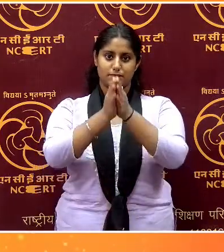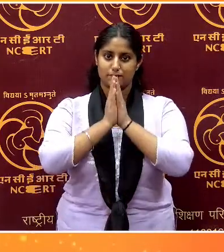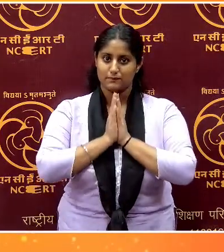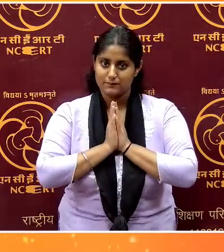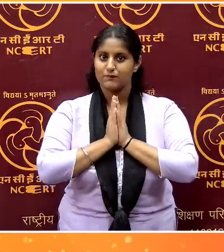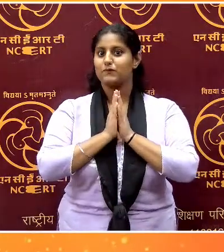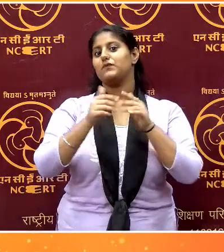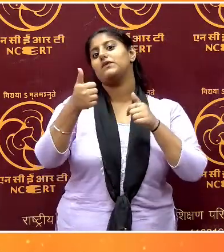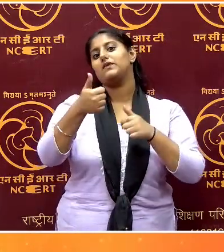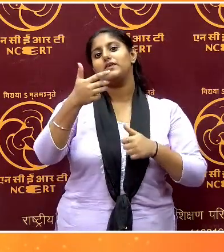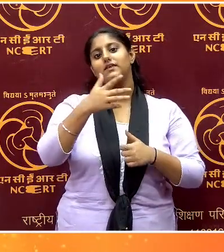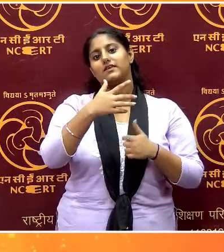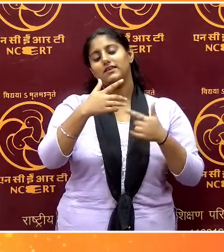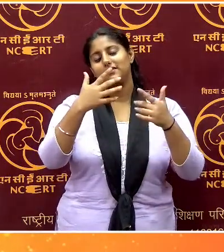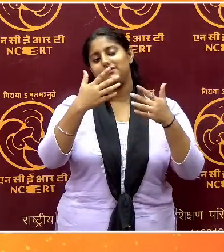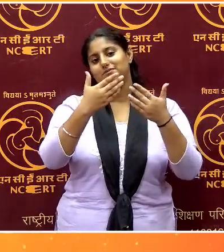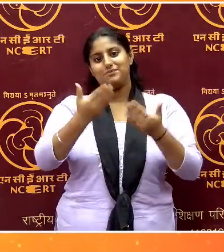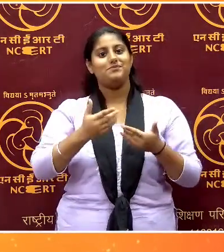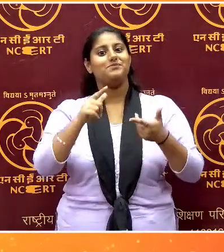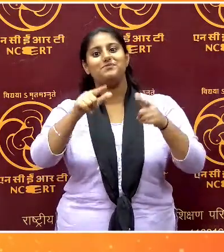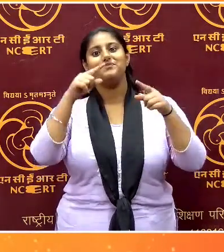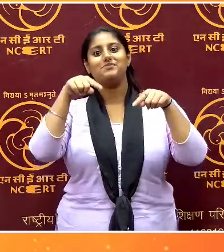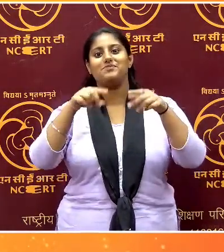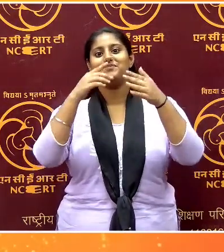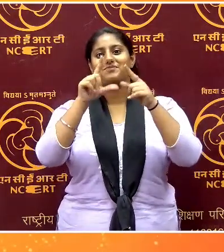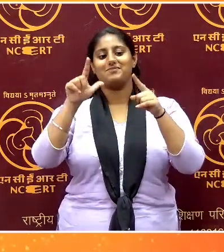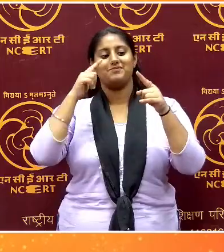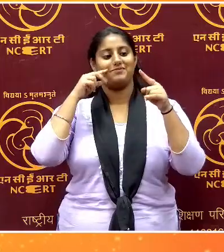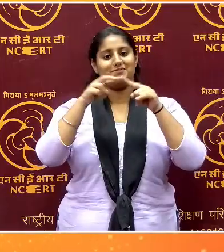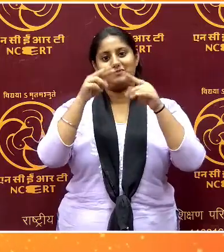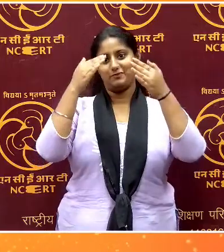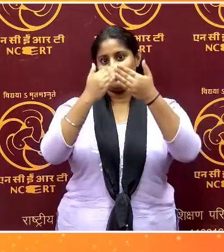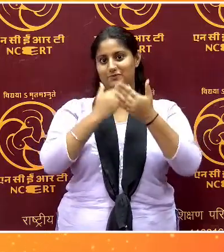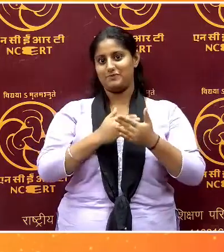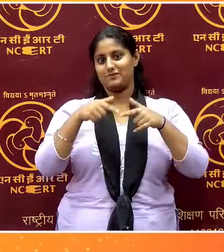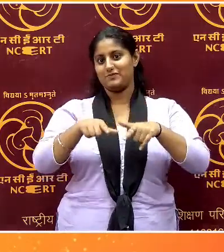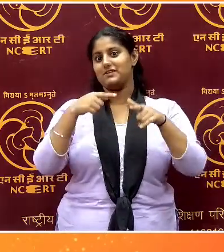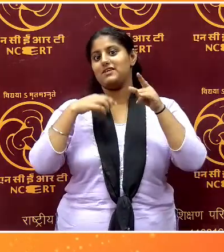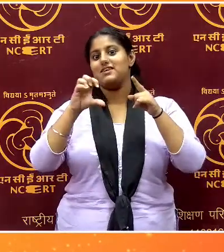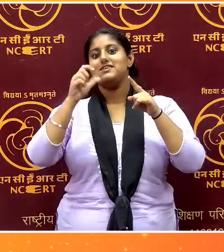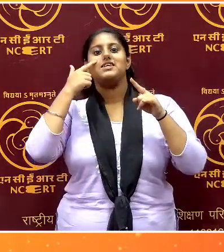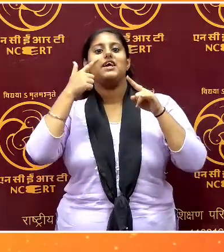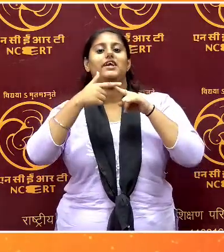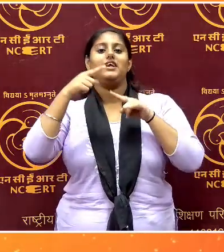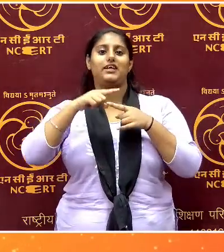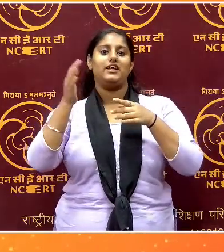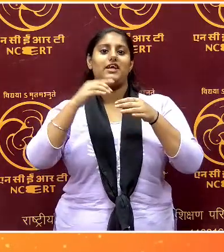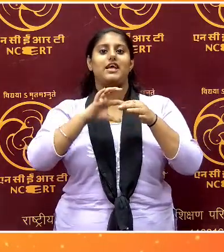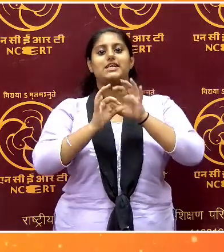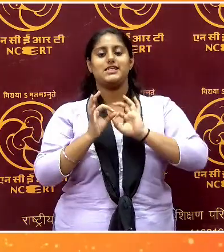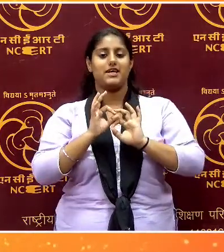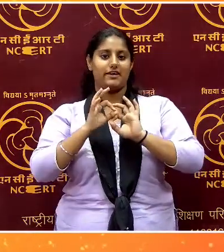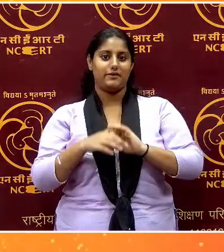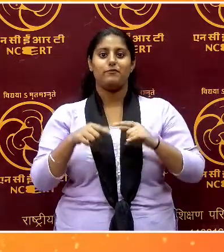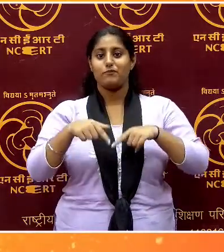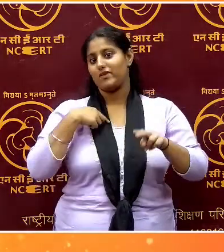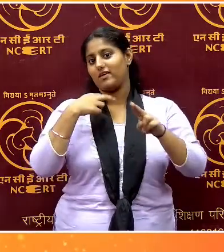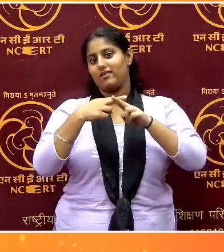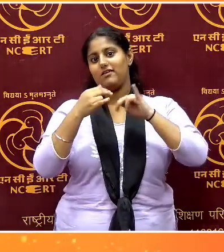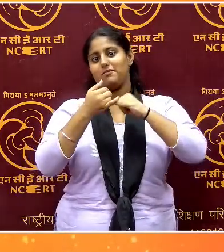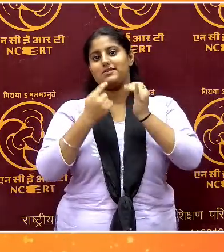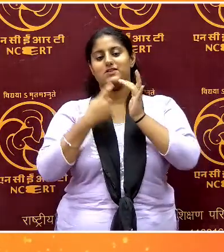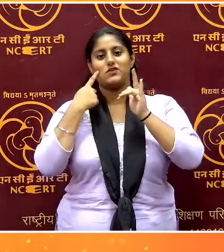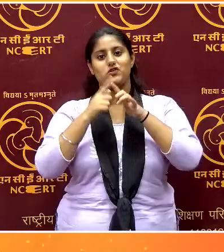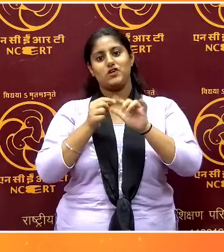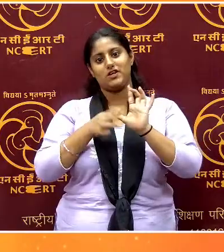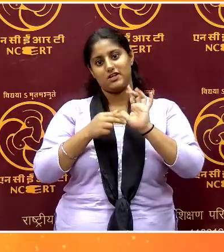Namaskar, warm welcome you all on today's live and interactive session present by CIET NCERT. My name is Rajan